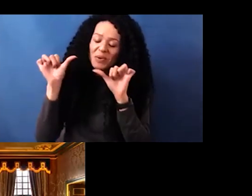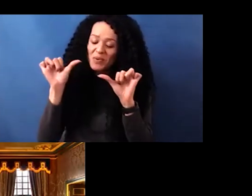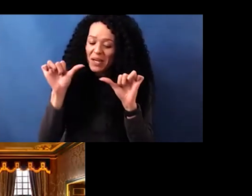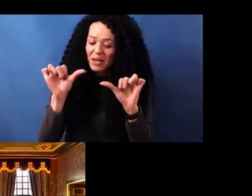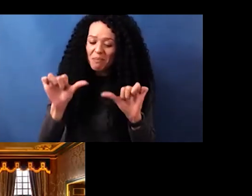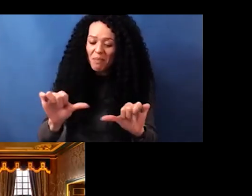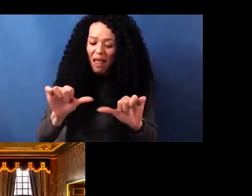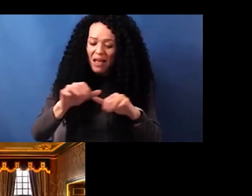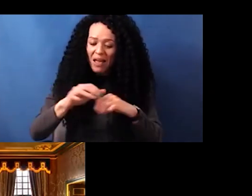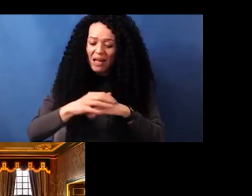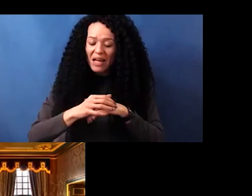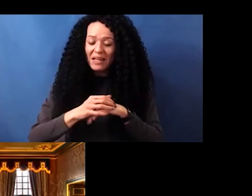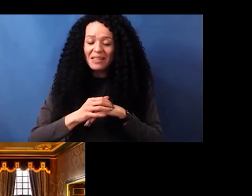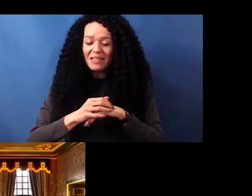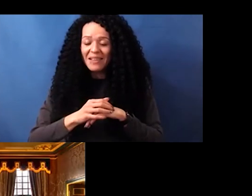spirits